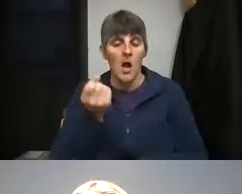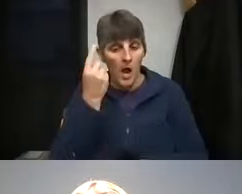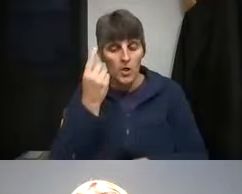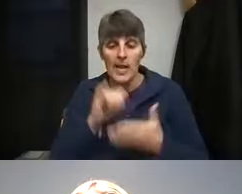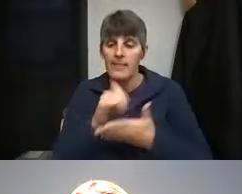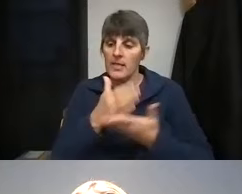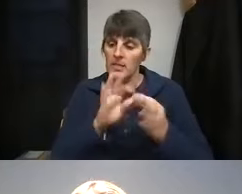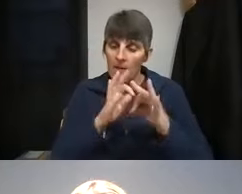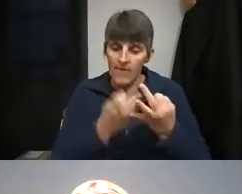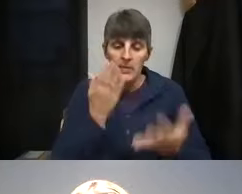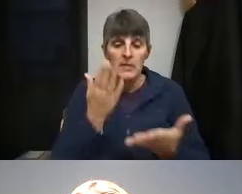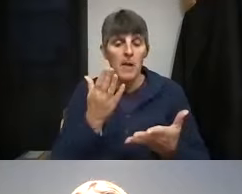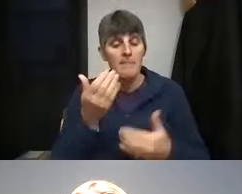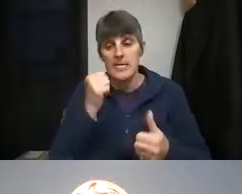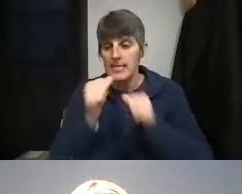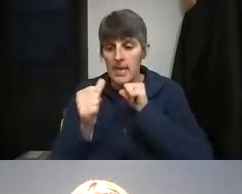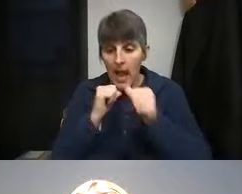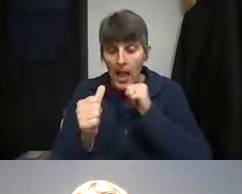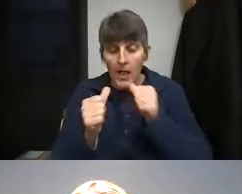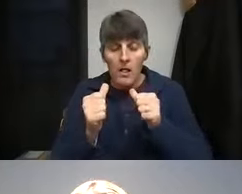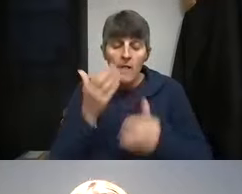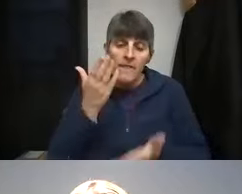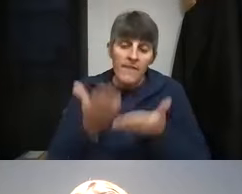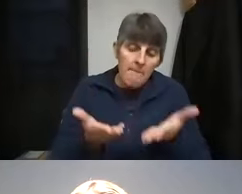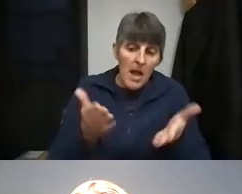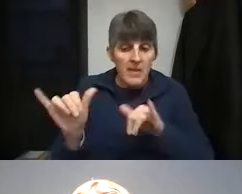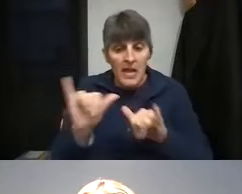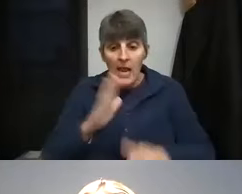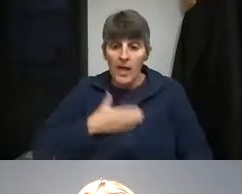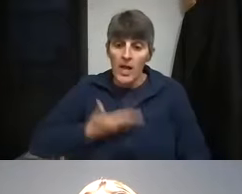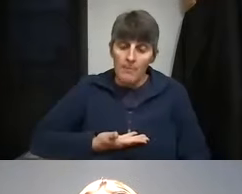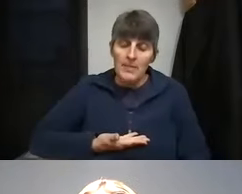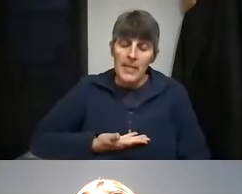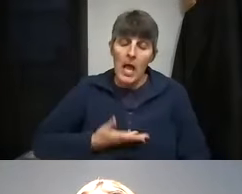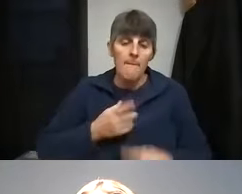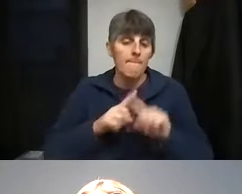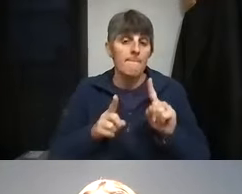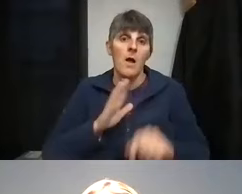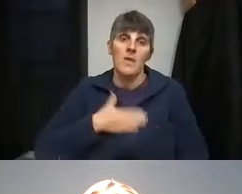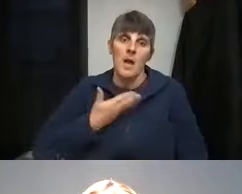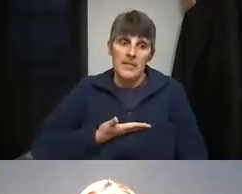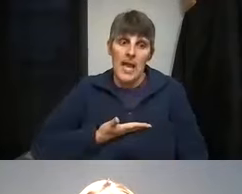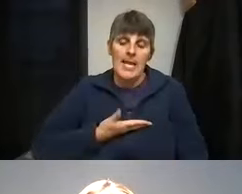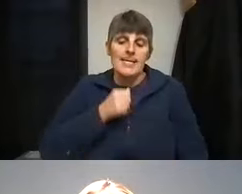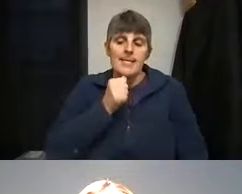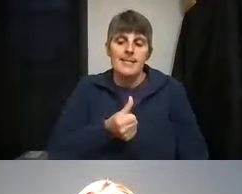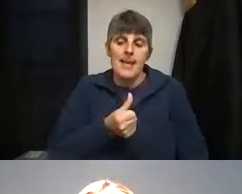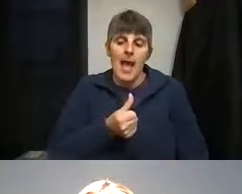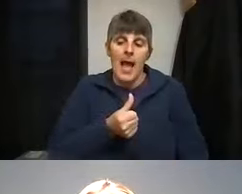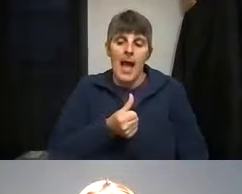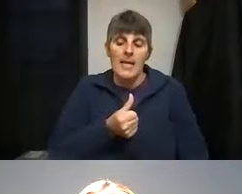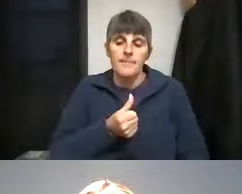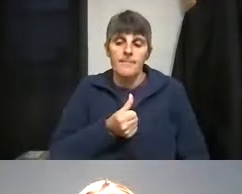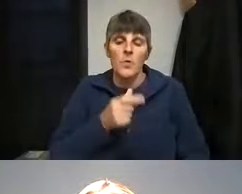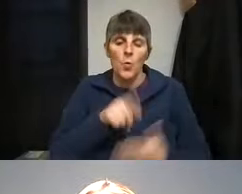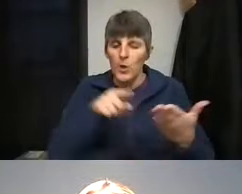some families might be in denial. They might be kind of like upset, but the upset is not